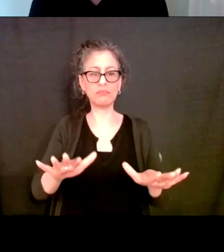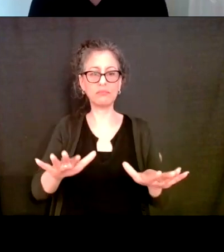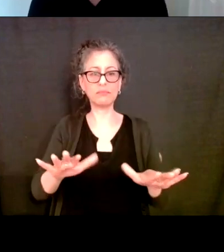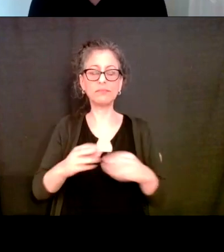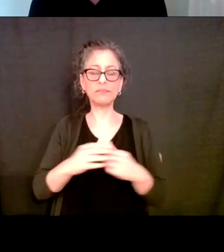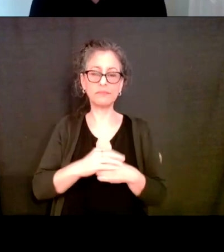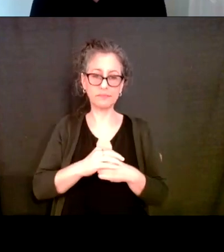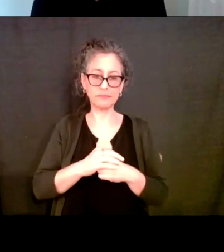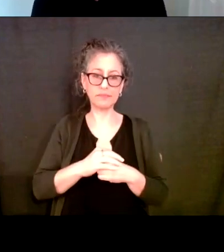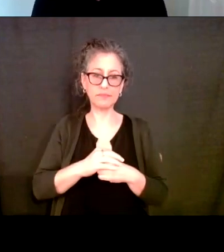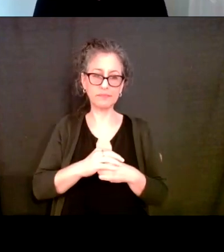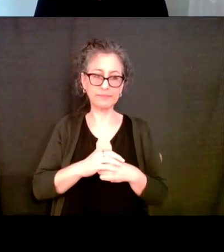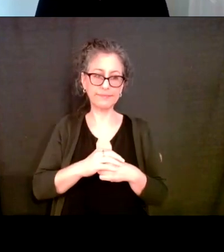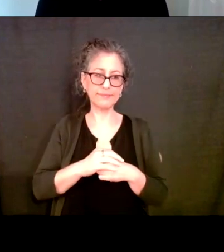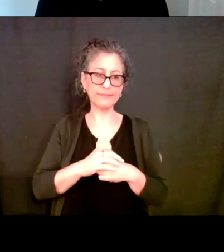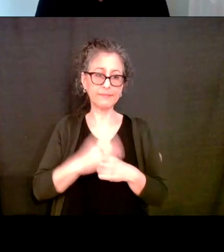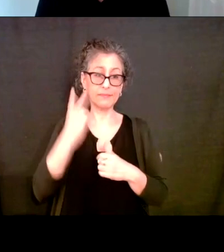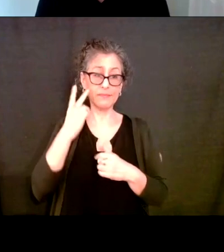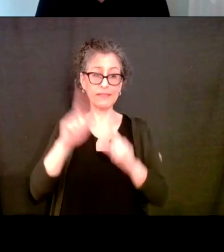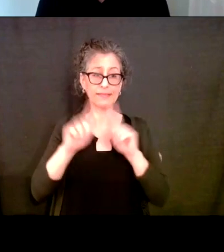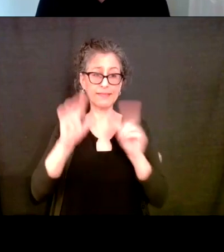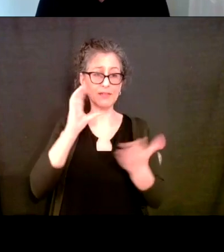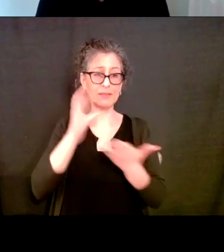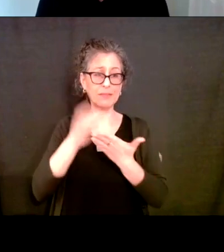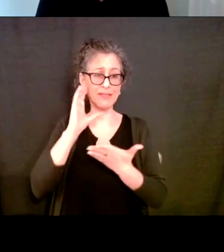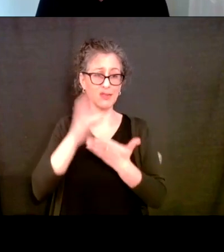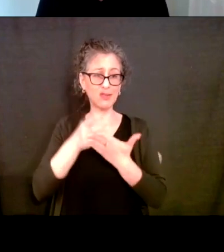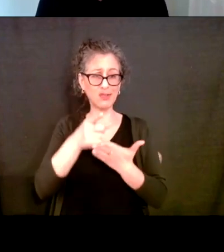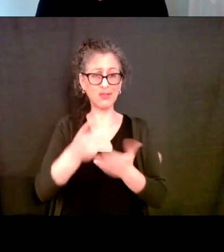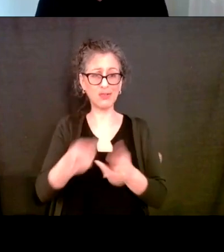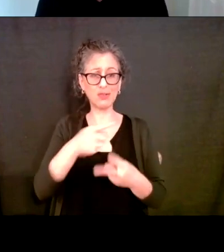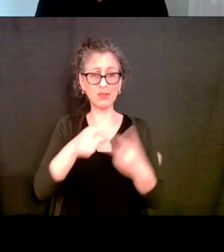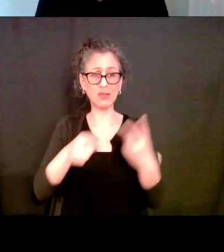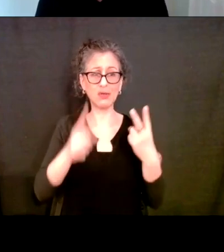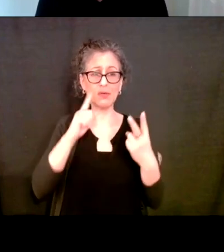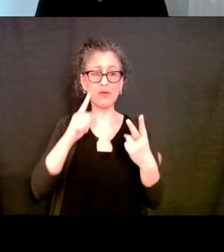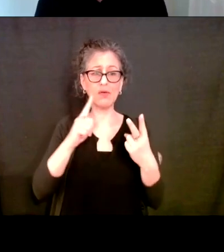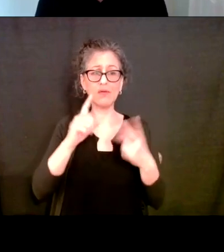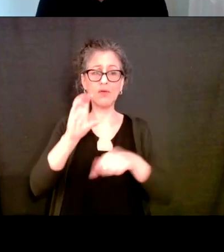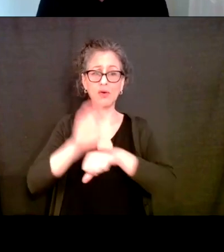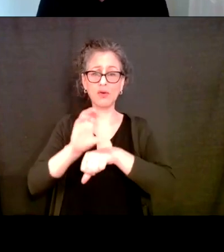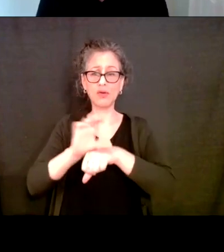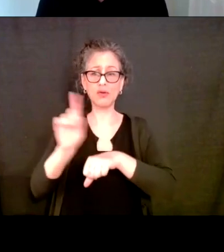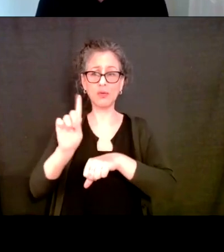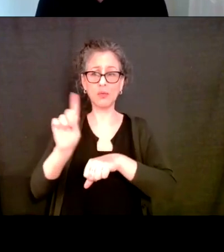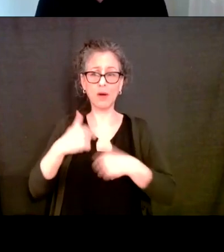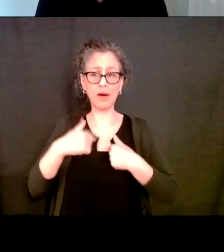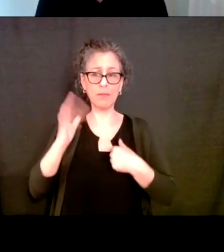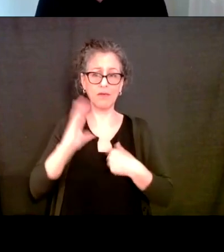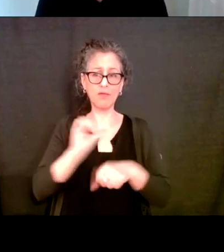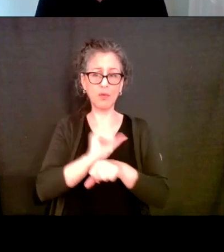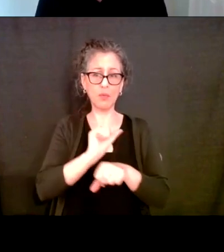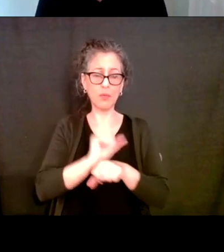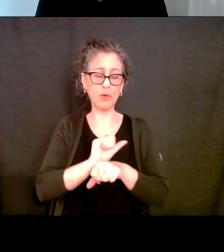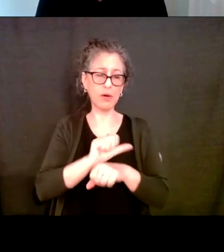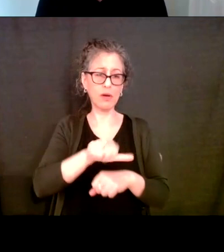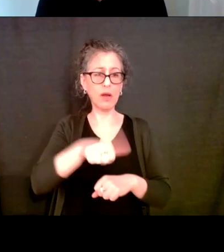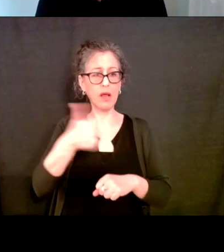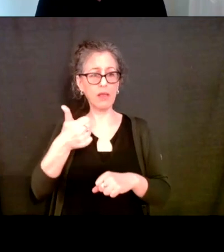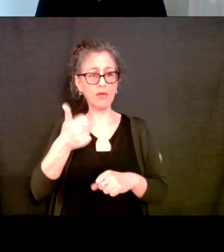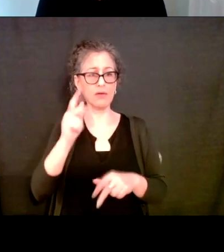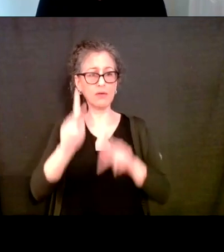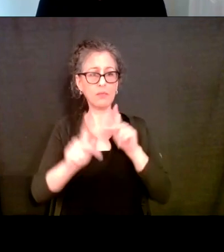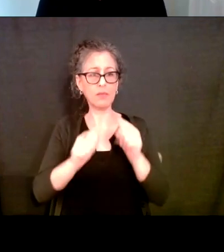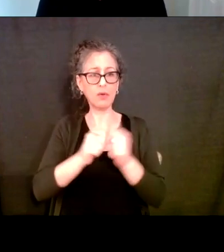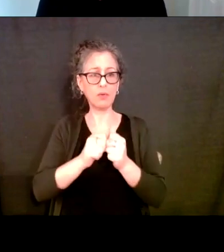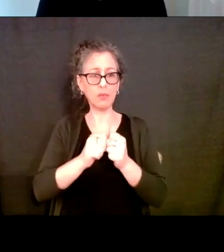And on this slide, you see various pictures. Two of them are of churches that I've worked in, and one is a picture of people with